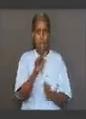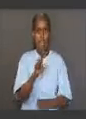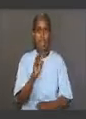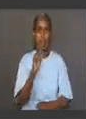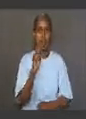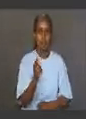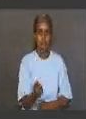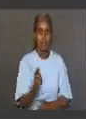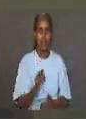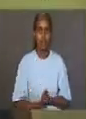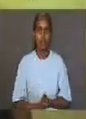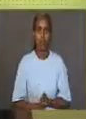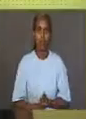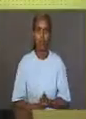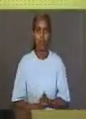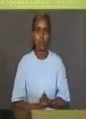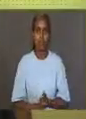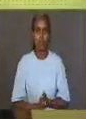logarithm.